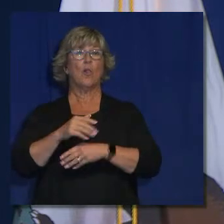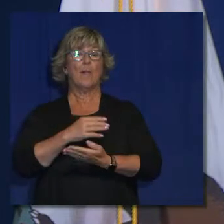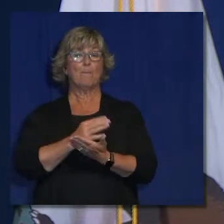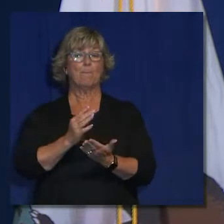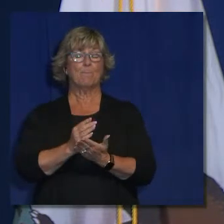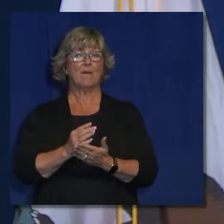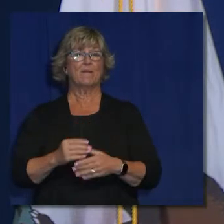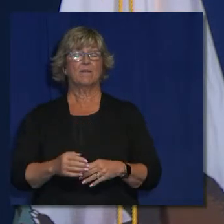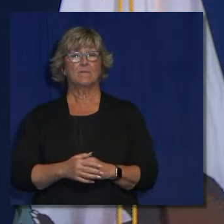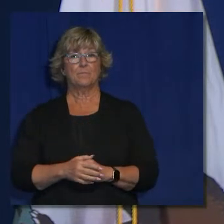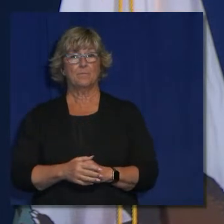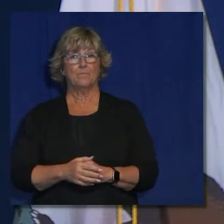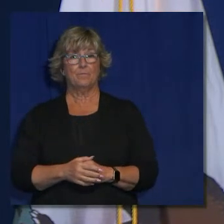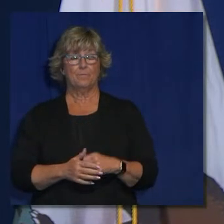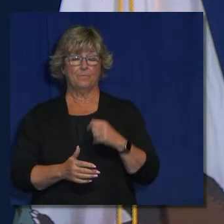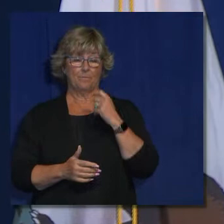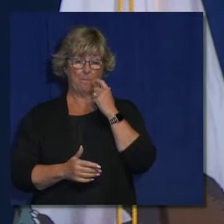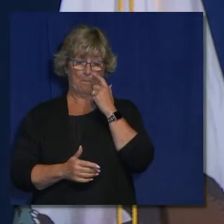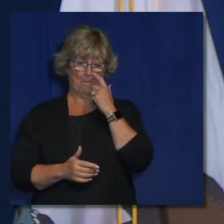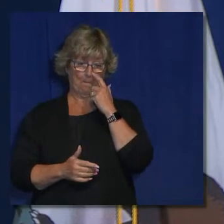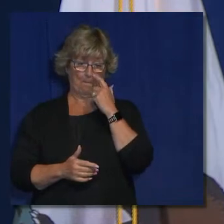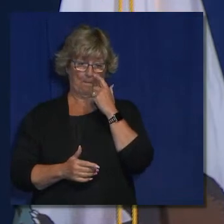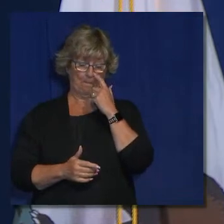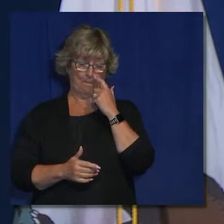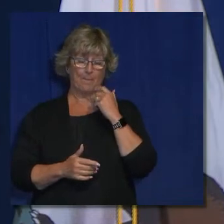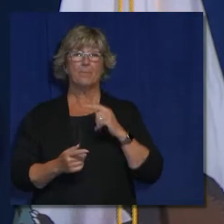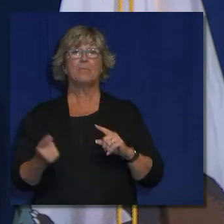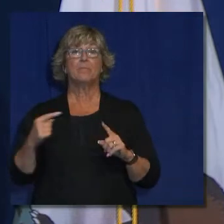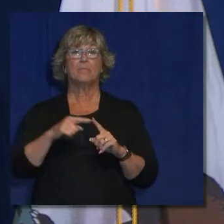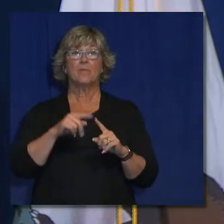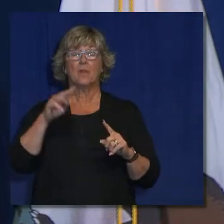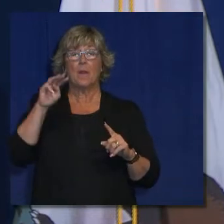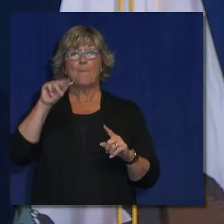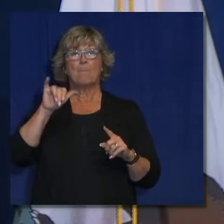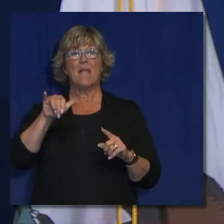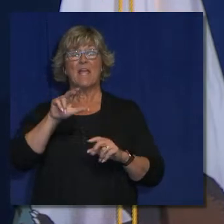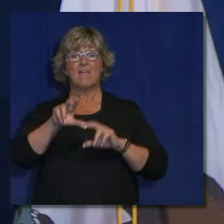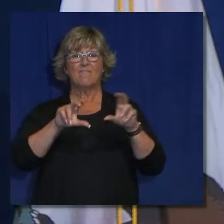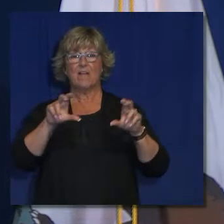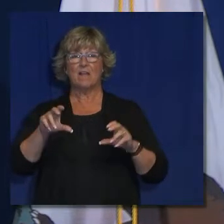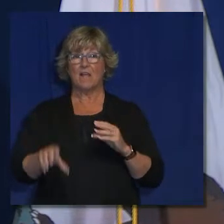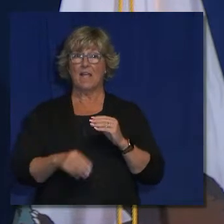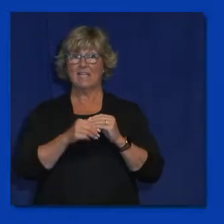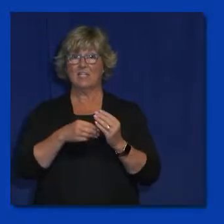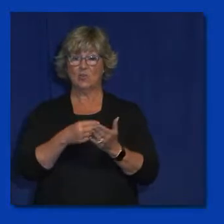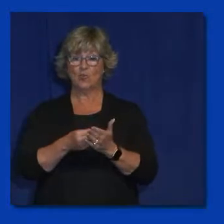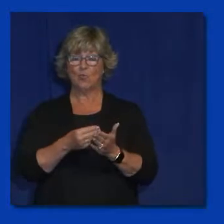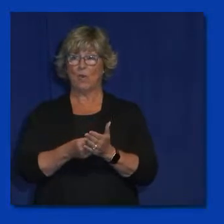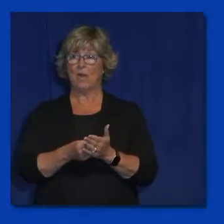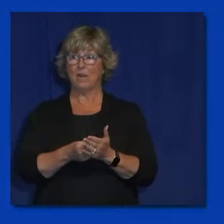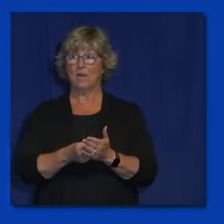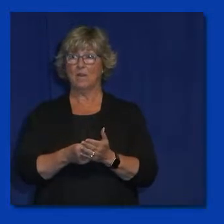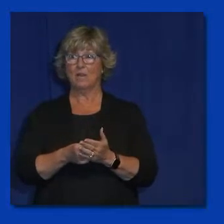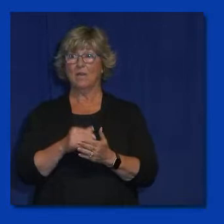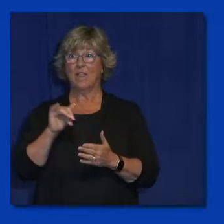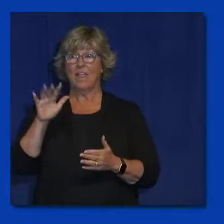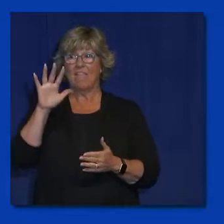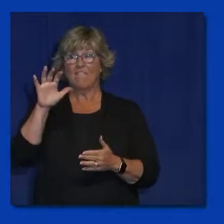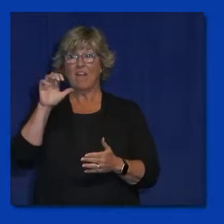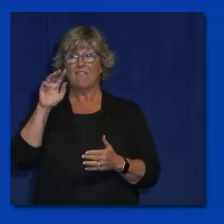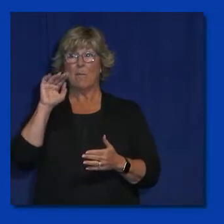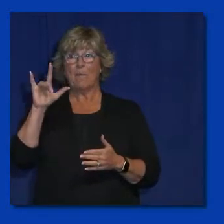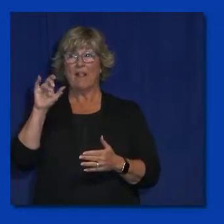actions. So back to the May investments, as you can see here. Additional grants, and I'll remind you that $500